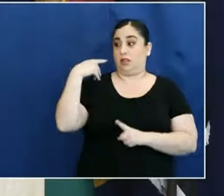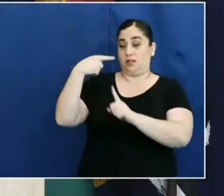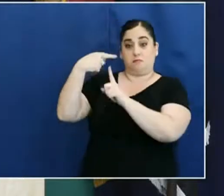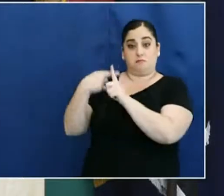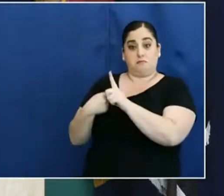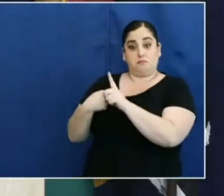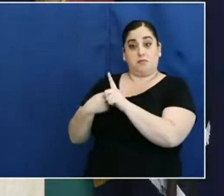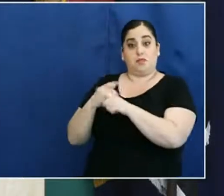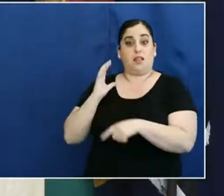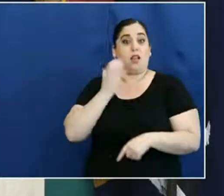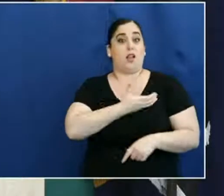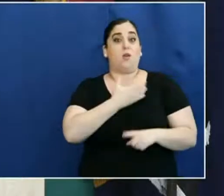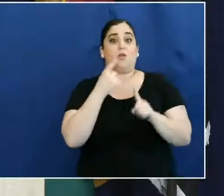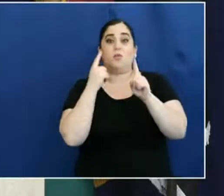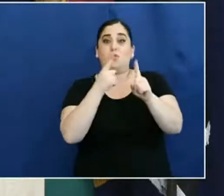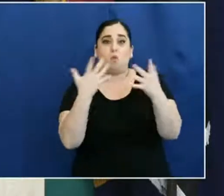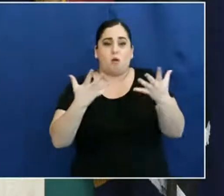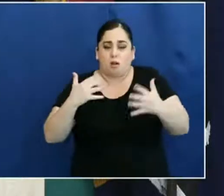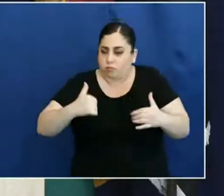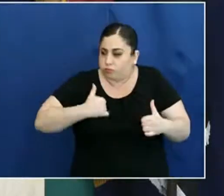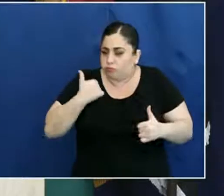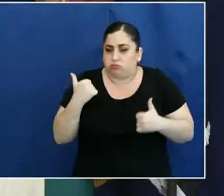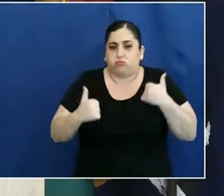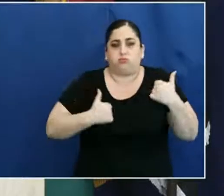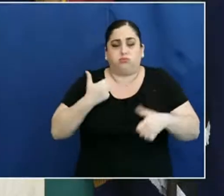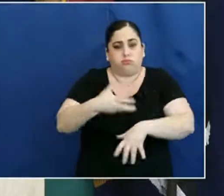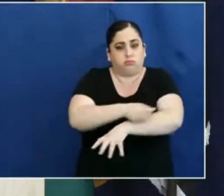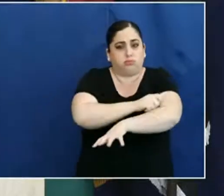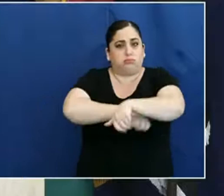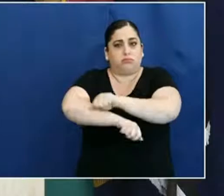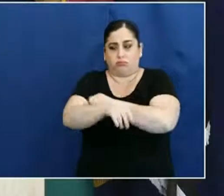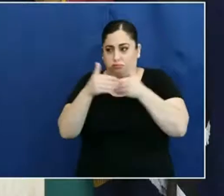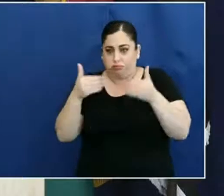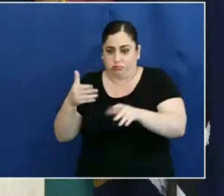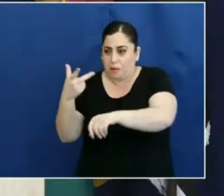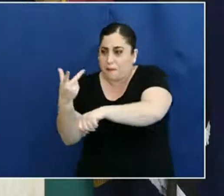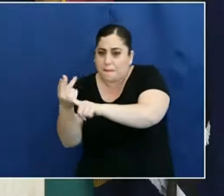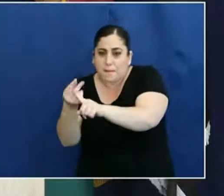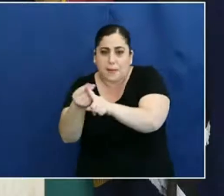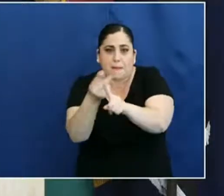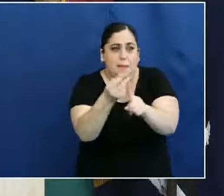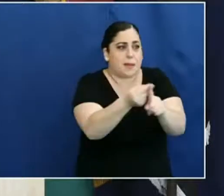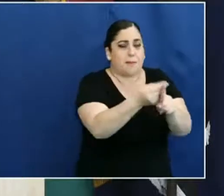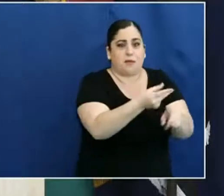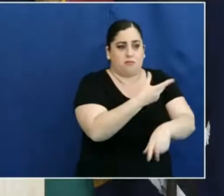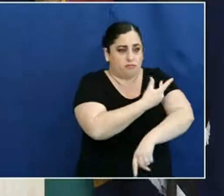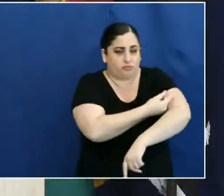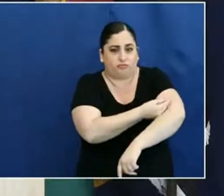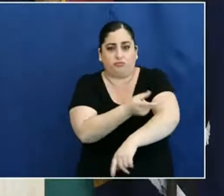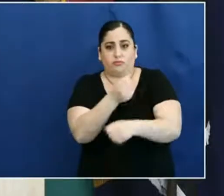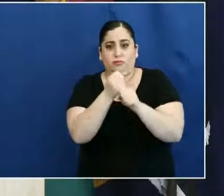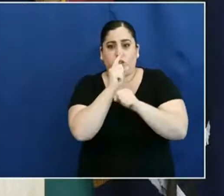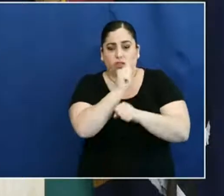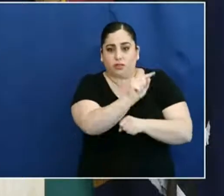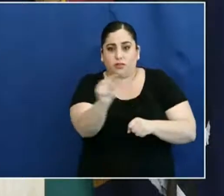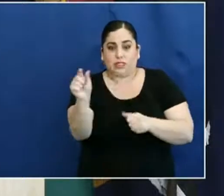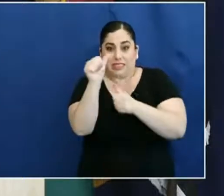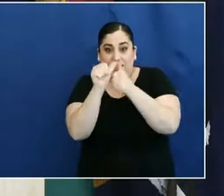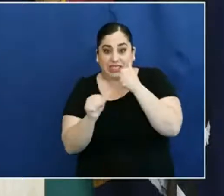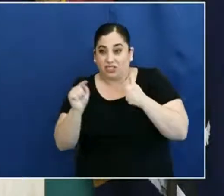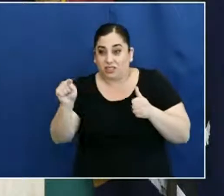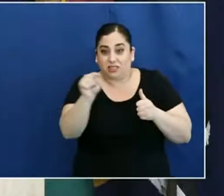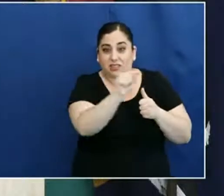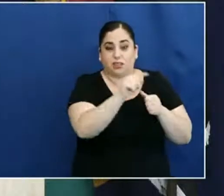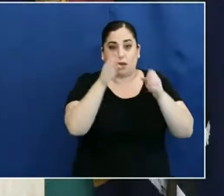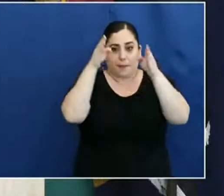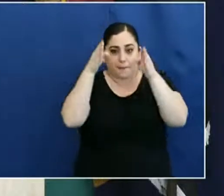vaccinate everyone is not something that government can do alone, we asked every citizen, community and business organization, and members